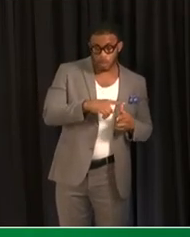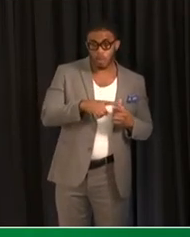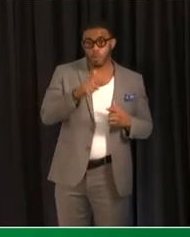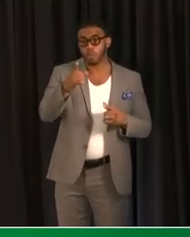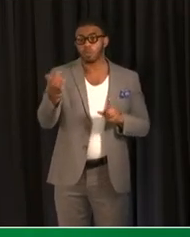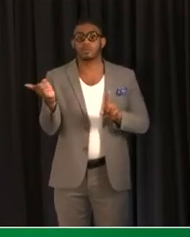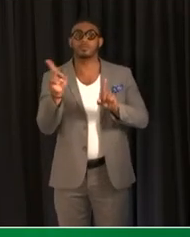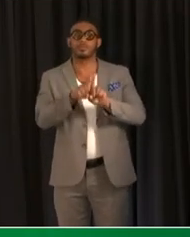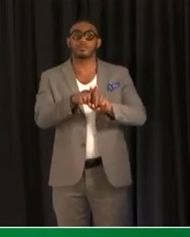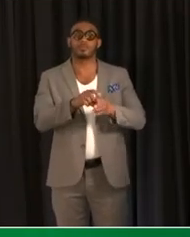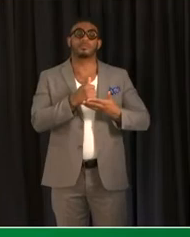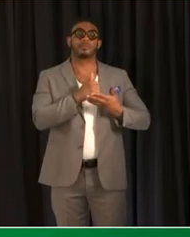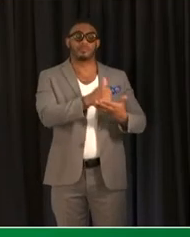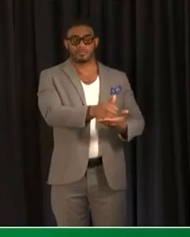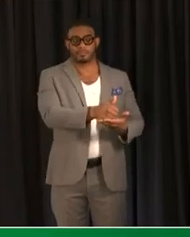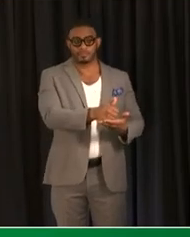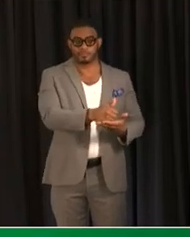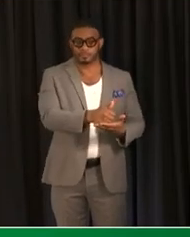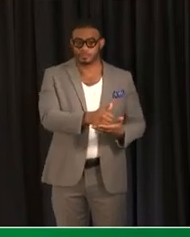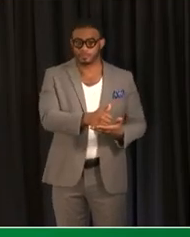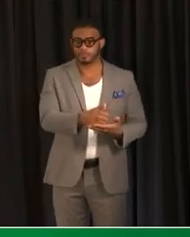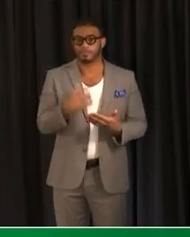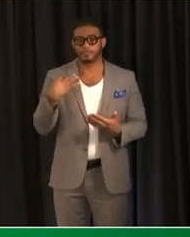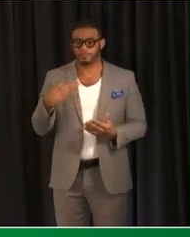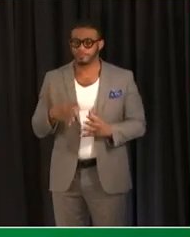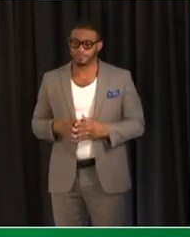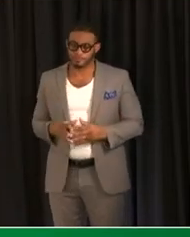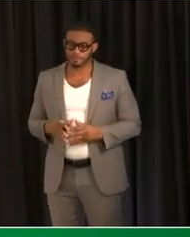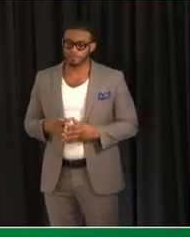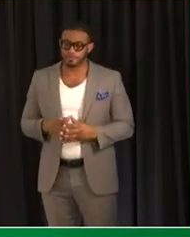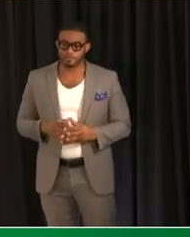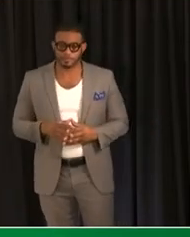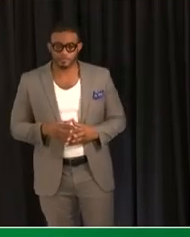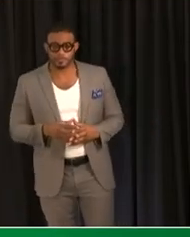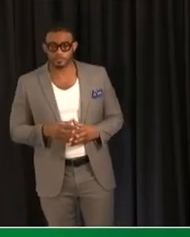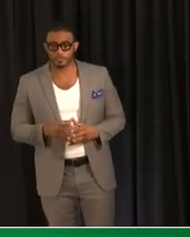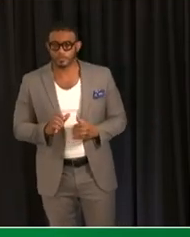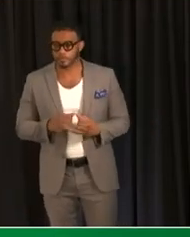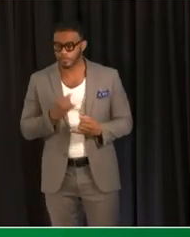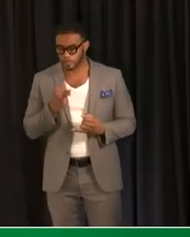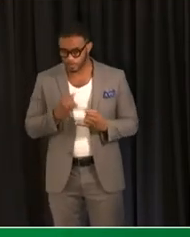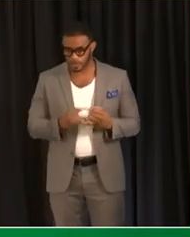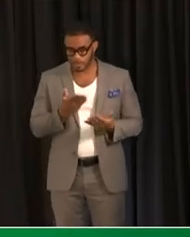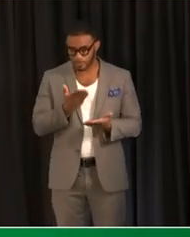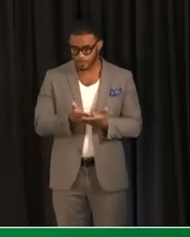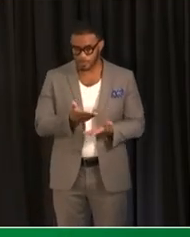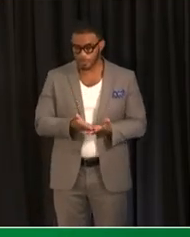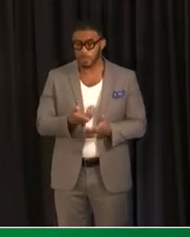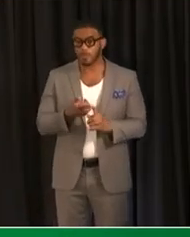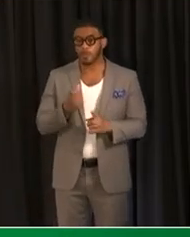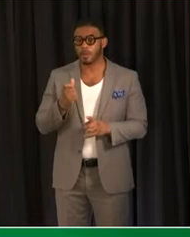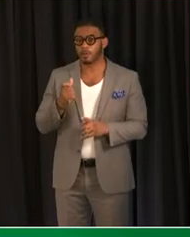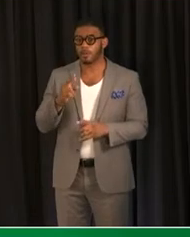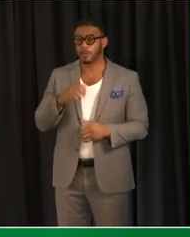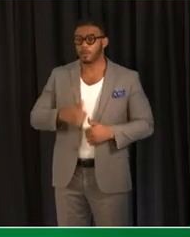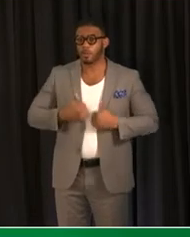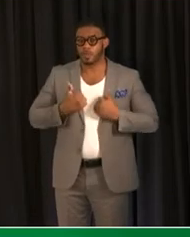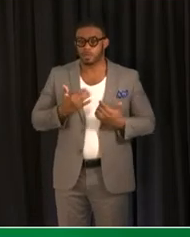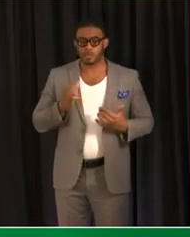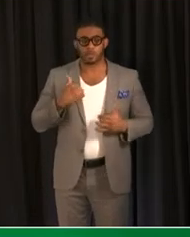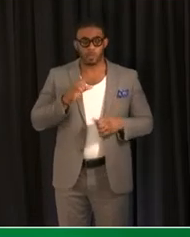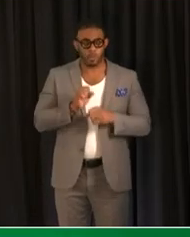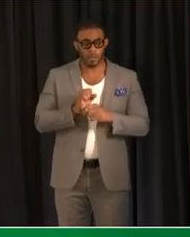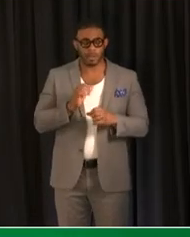directly, or the housing provider can help the resident with the application with a final verification from the